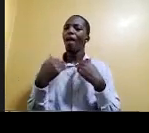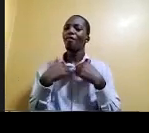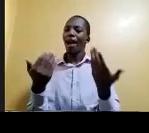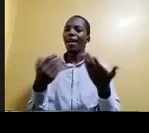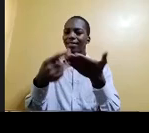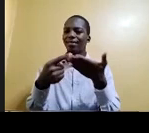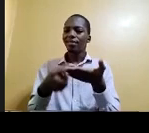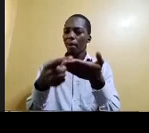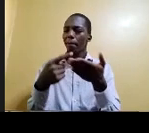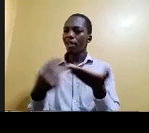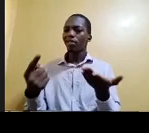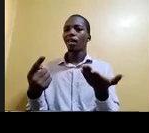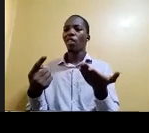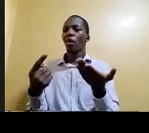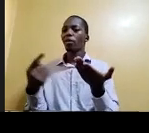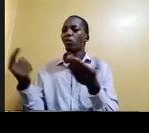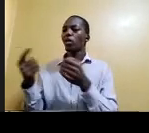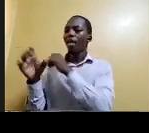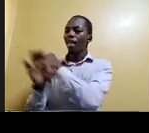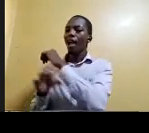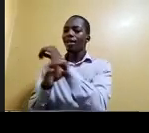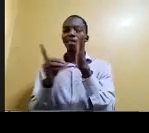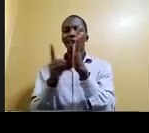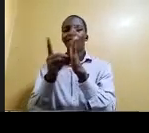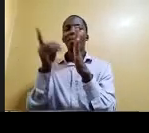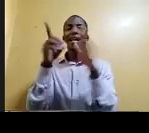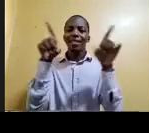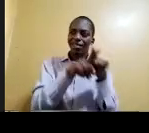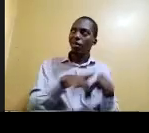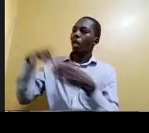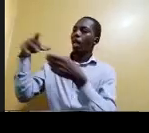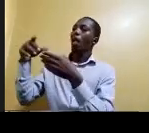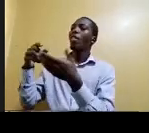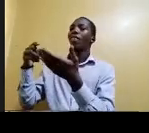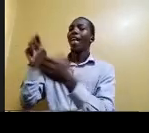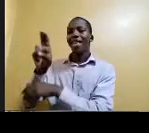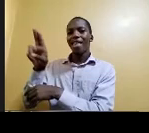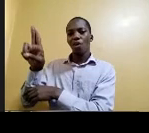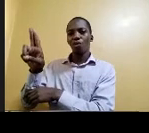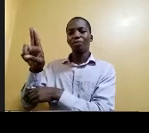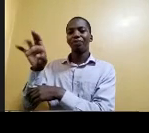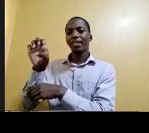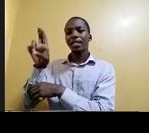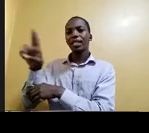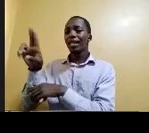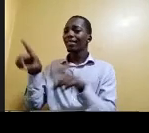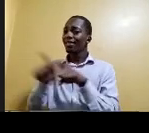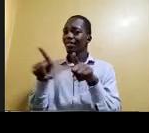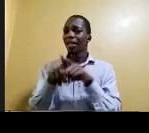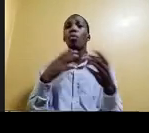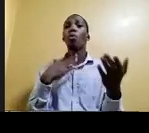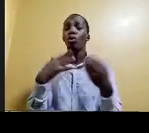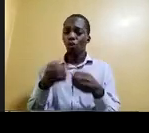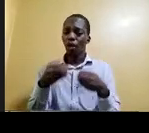our countries in the developing world and the European Union. We would also like to provide short-term technical assistance to